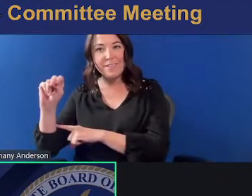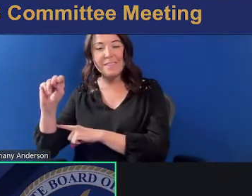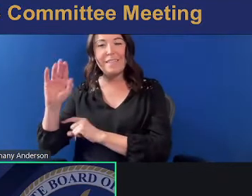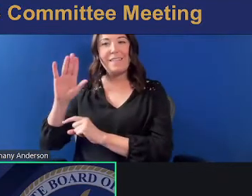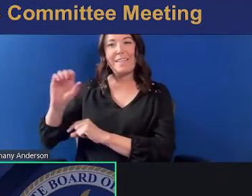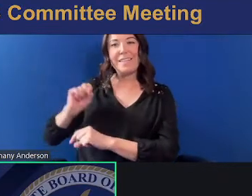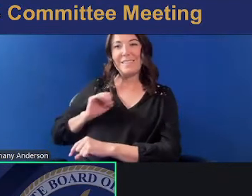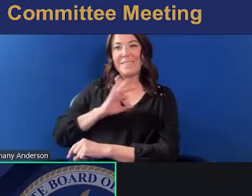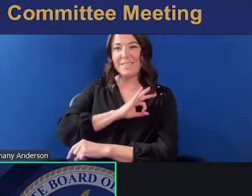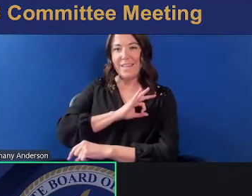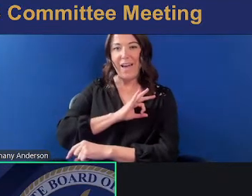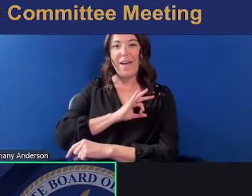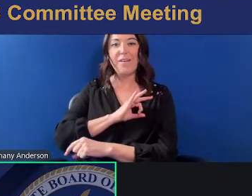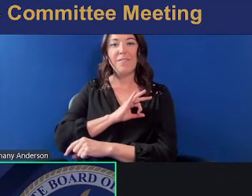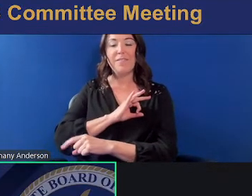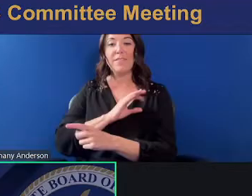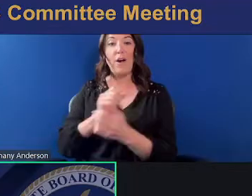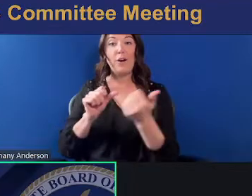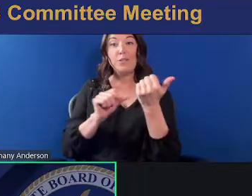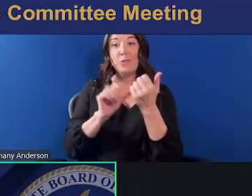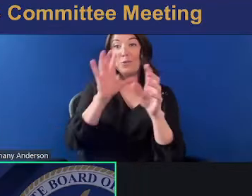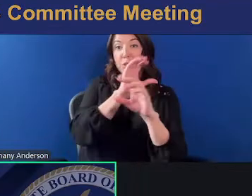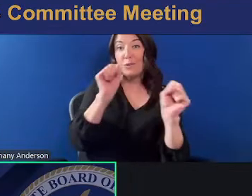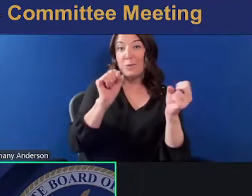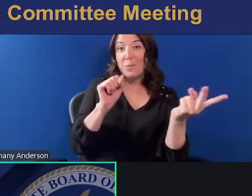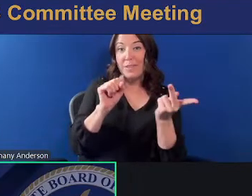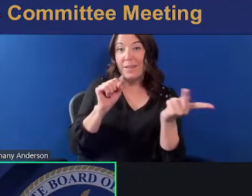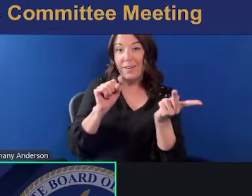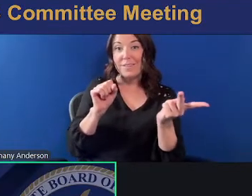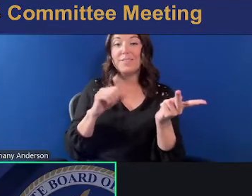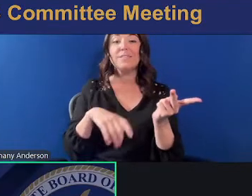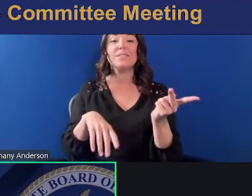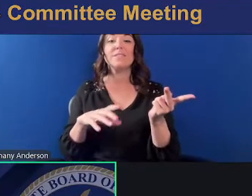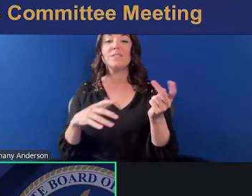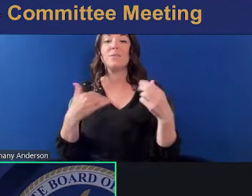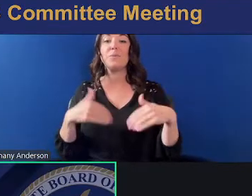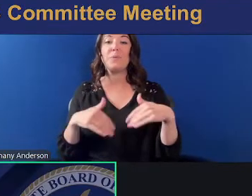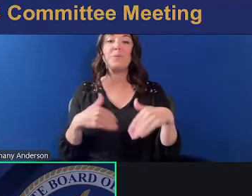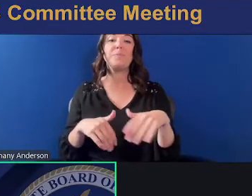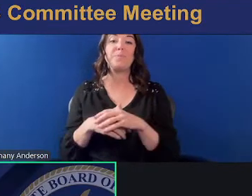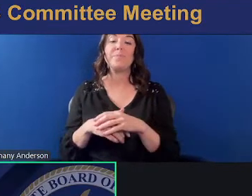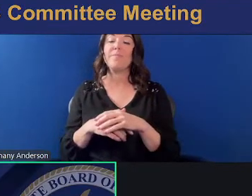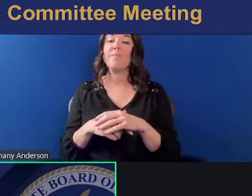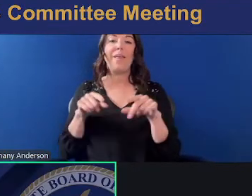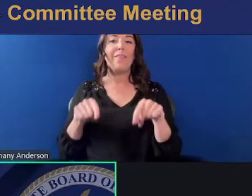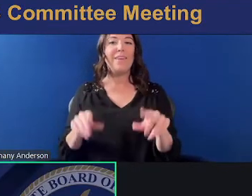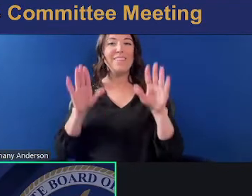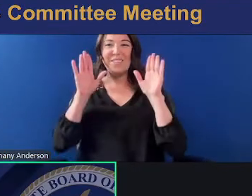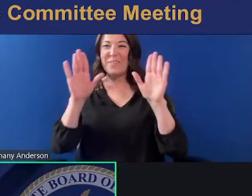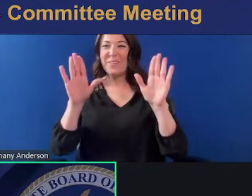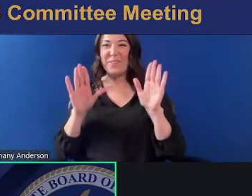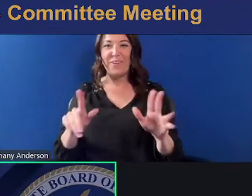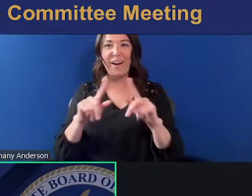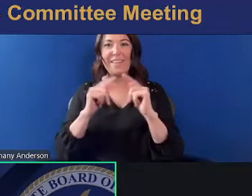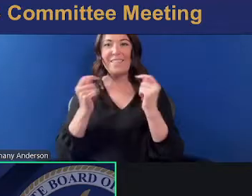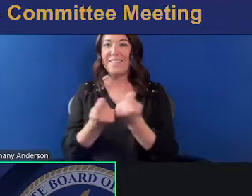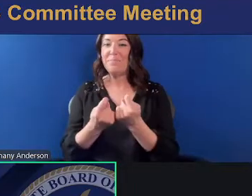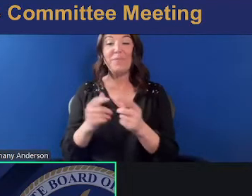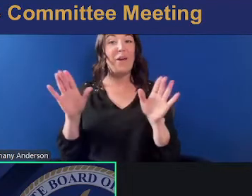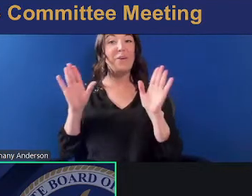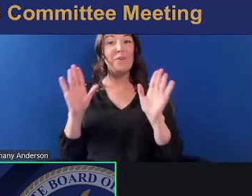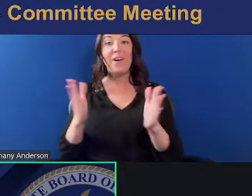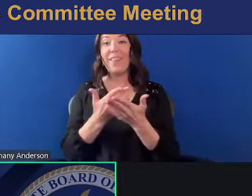staff and our associate superintendents. This is a great team and good things are happening